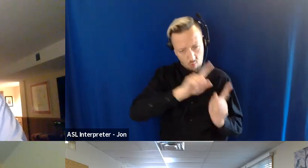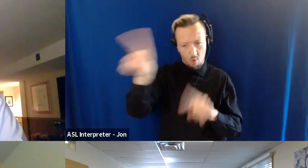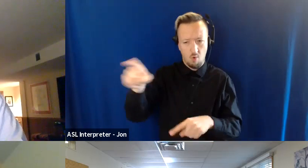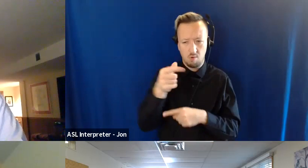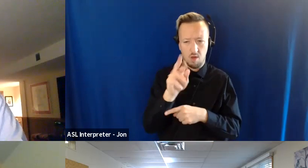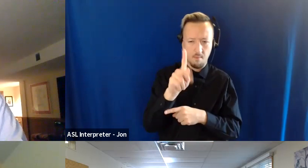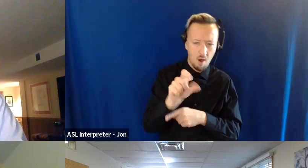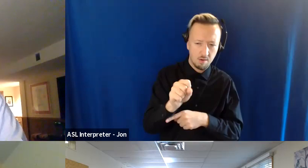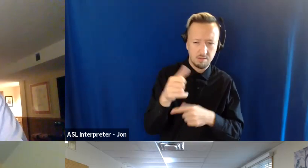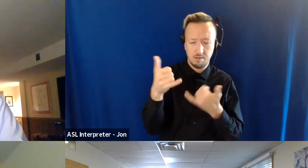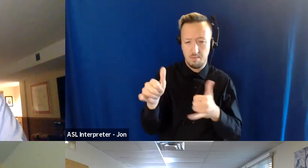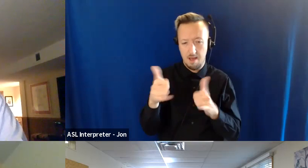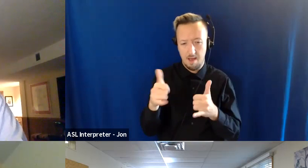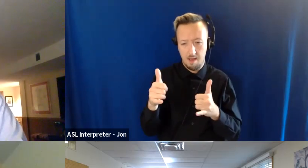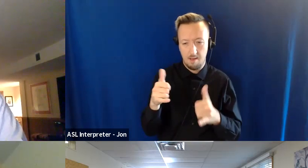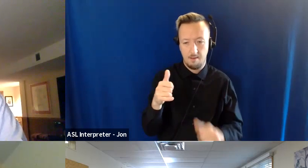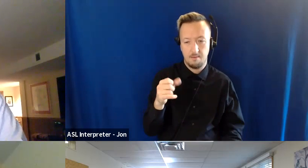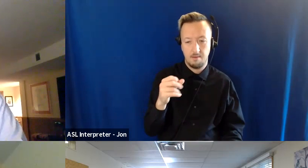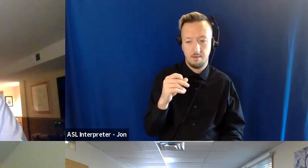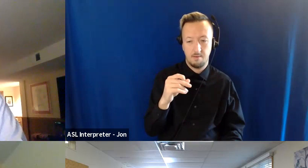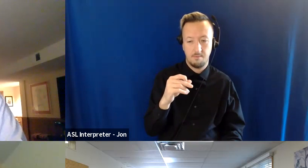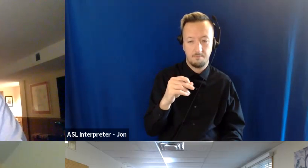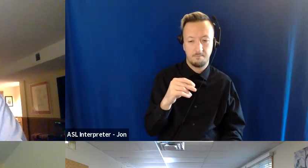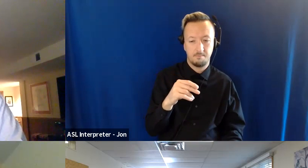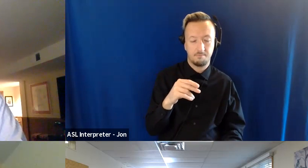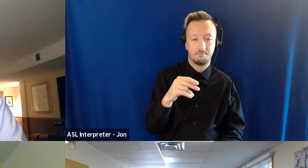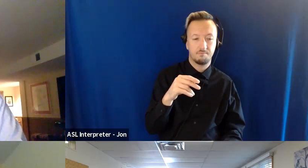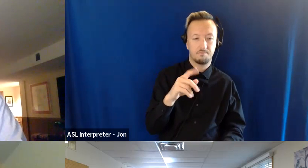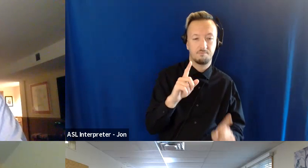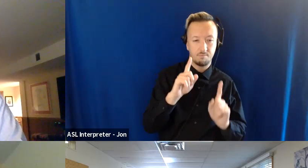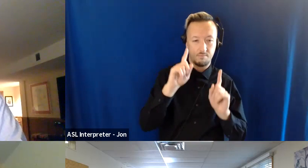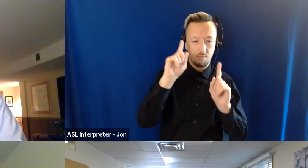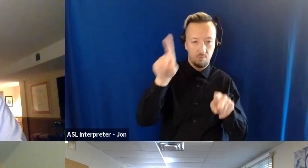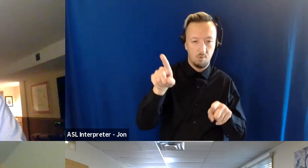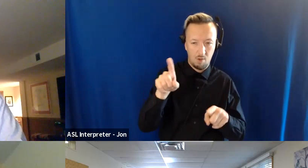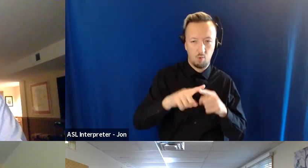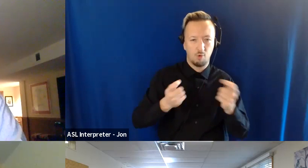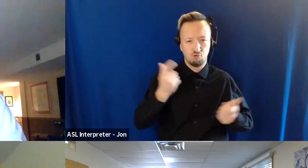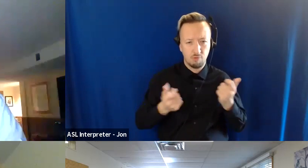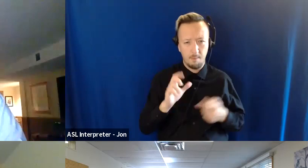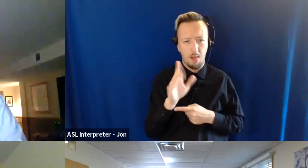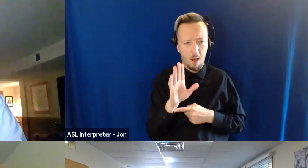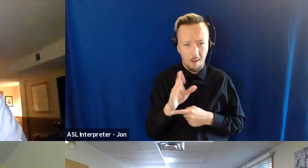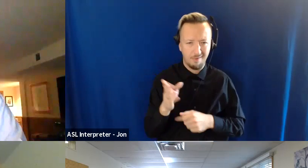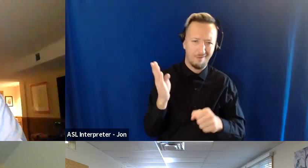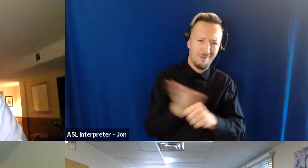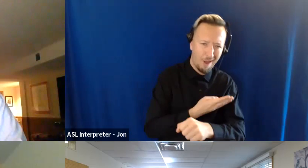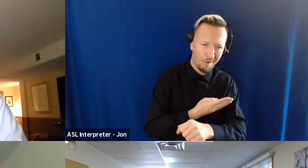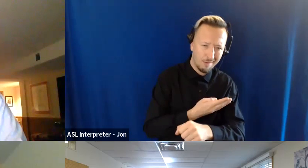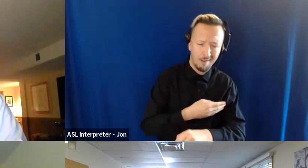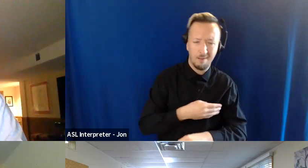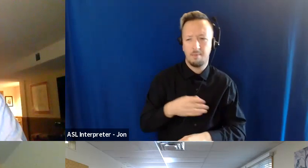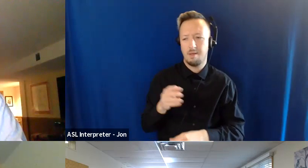the playgrounds, started taking the adults out to the bars and the strips clubs, got fired, started getting people out into their